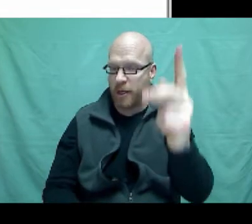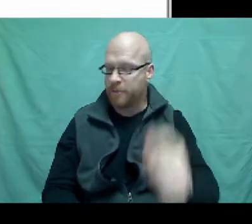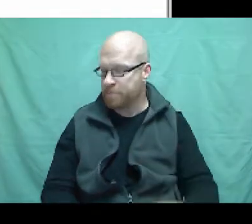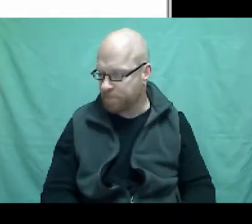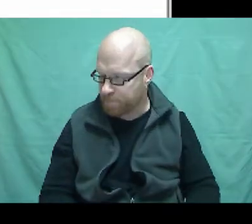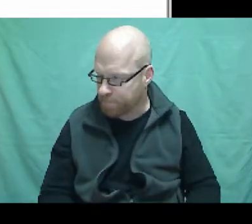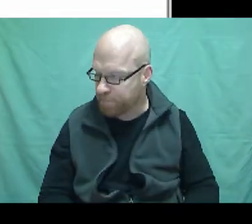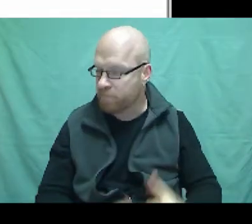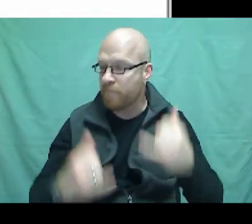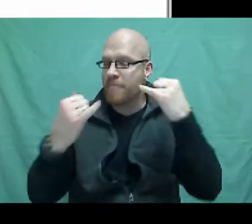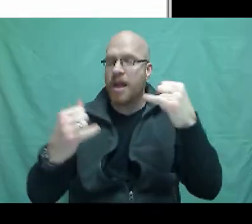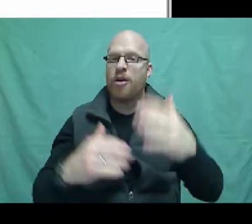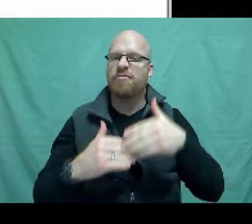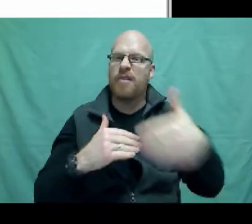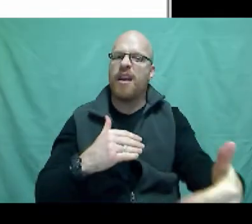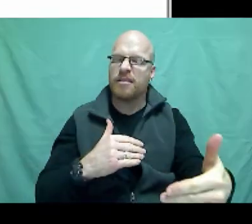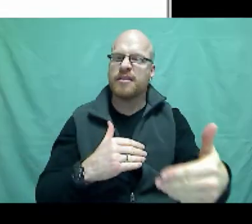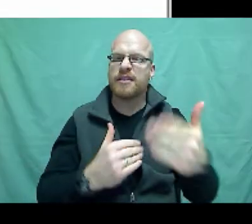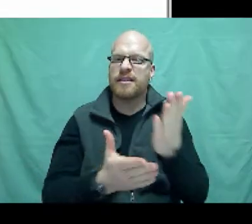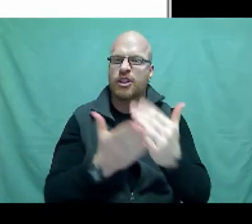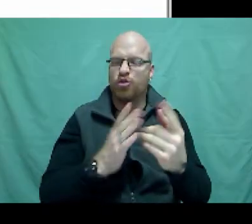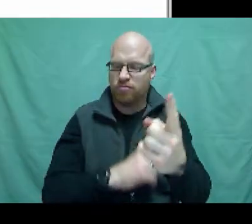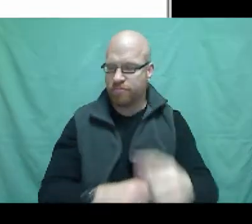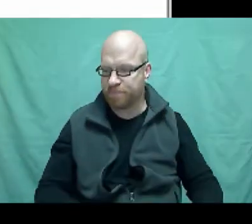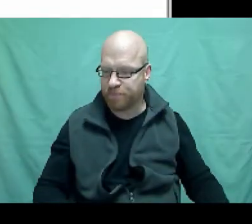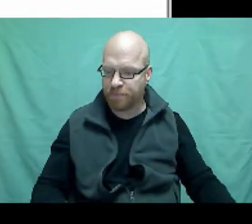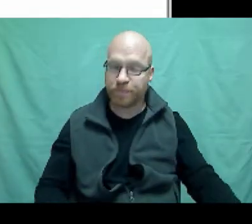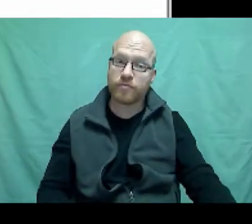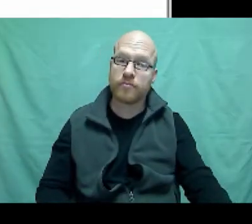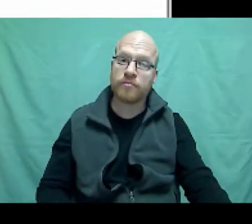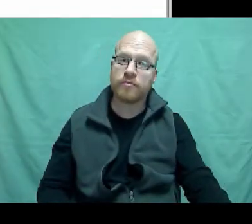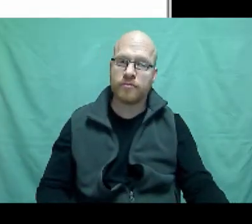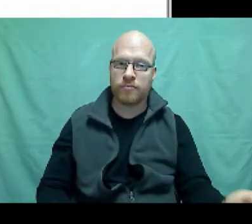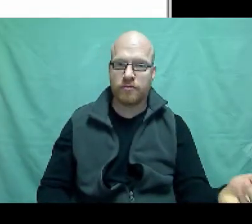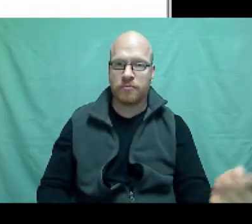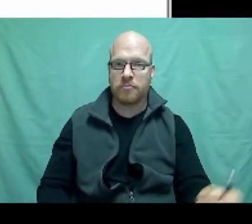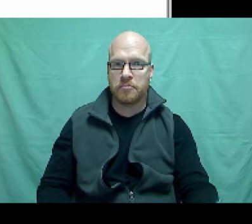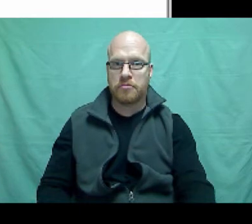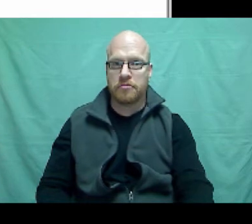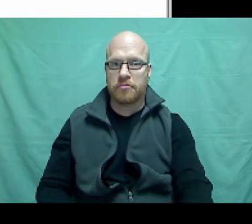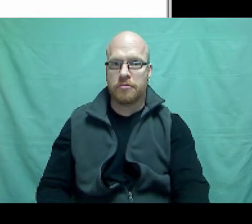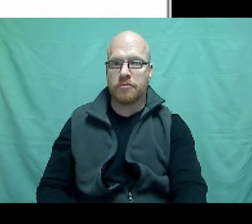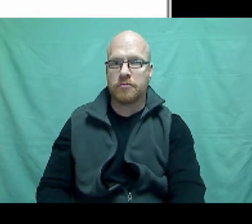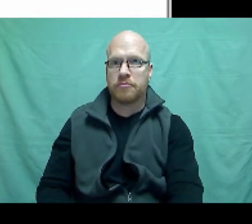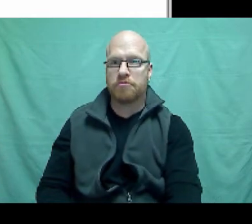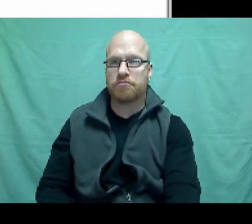And that's our final answer. Okay? Now, the next section of this vlog.